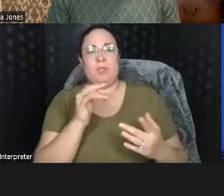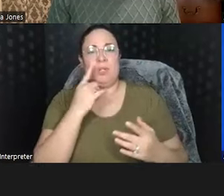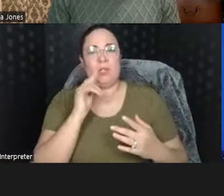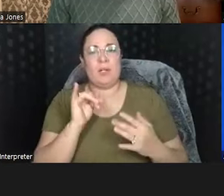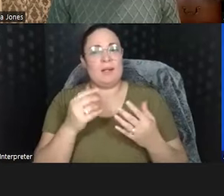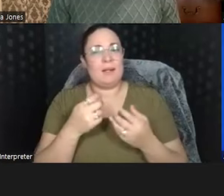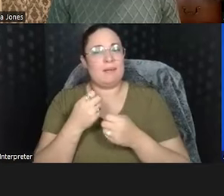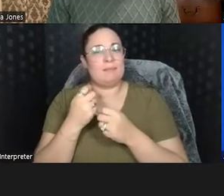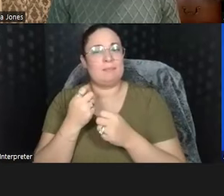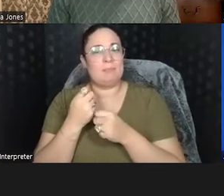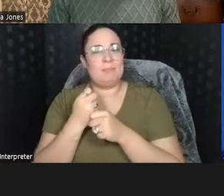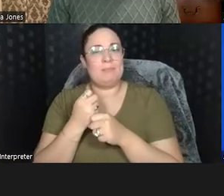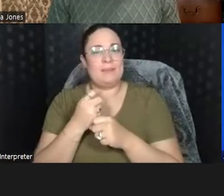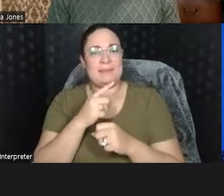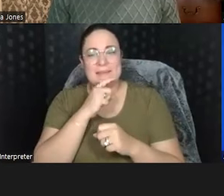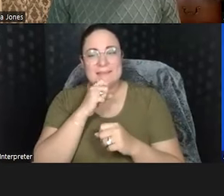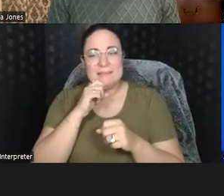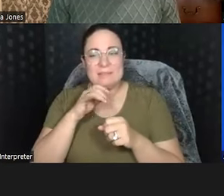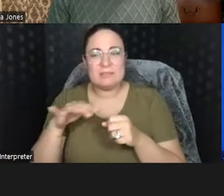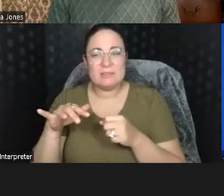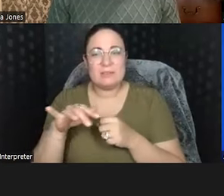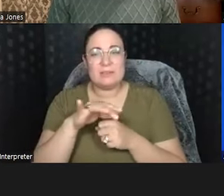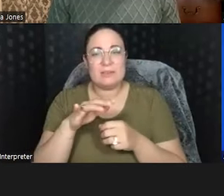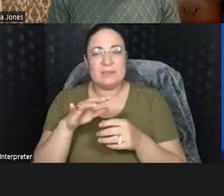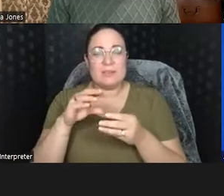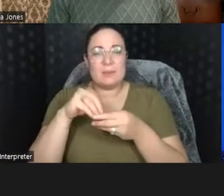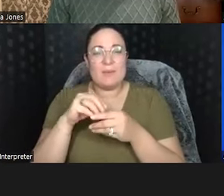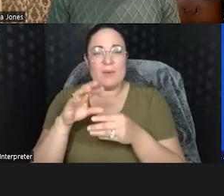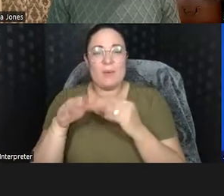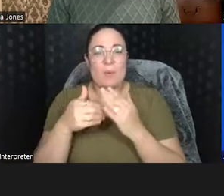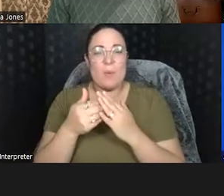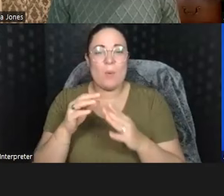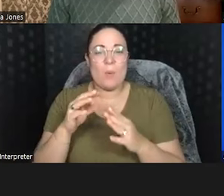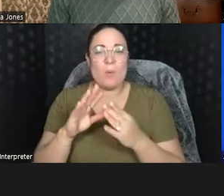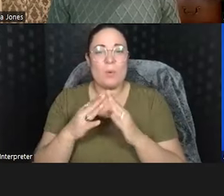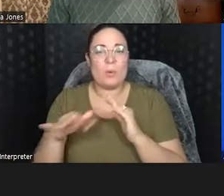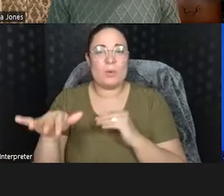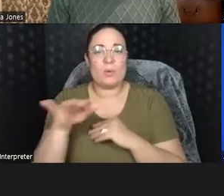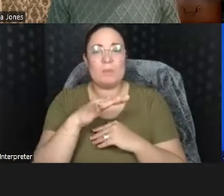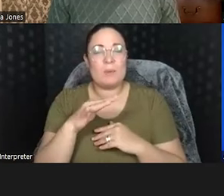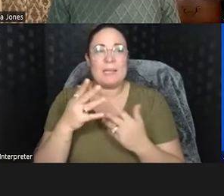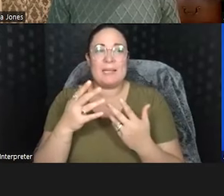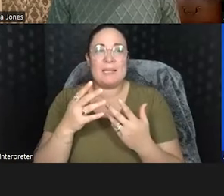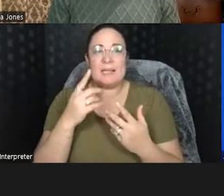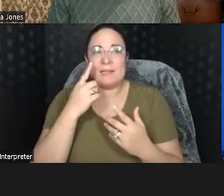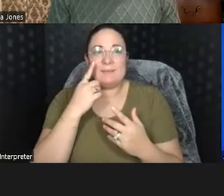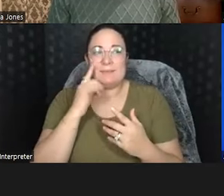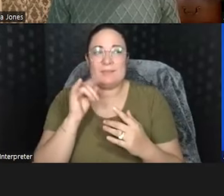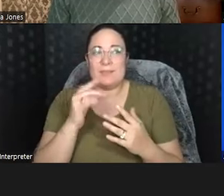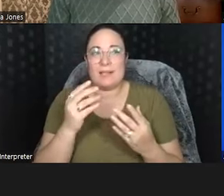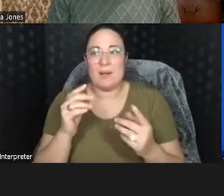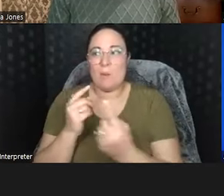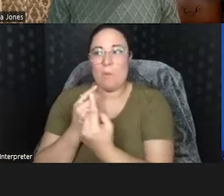of like deserts of healthcare where then the whole community is affected. Because now if you have one provider